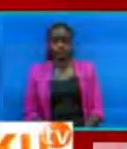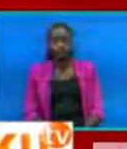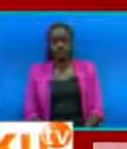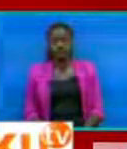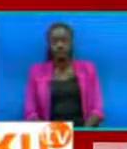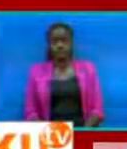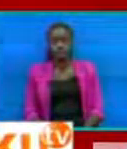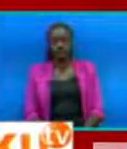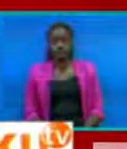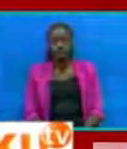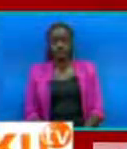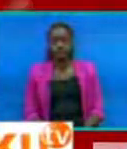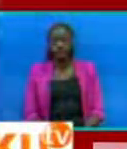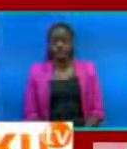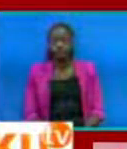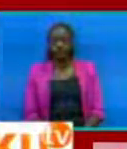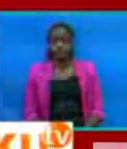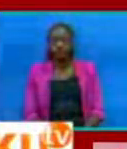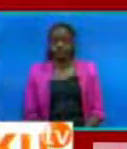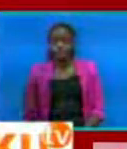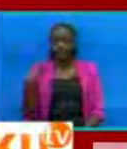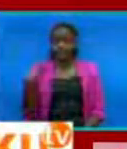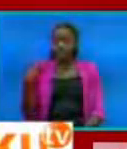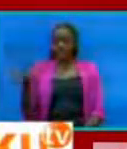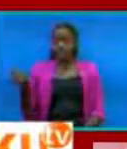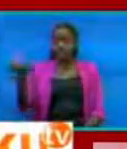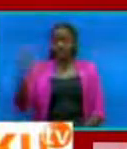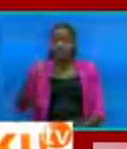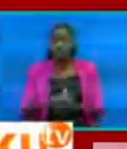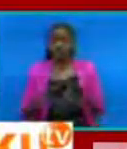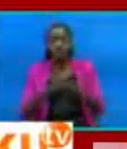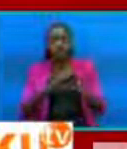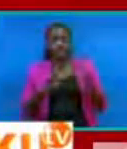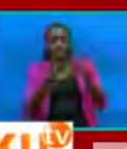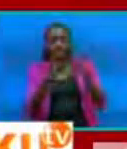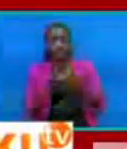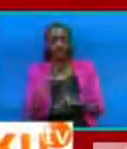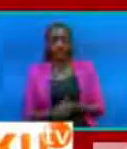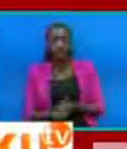The chairman will be coming to give us the